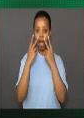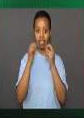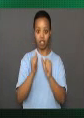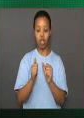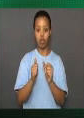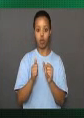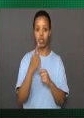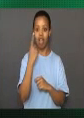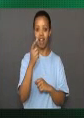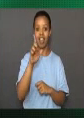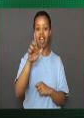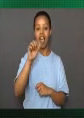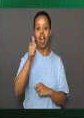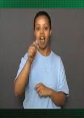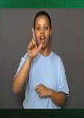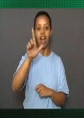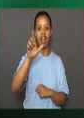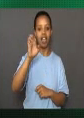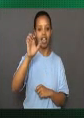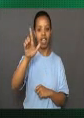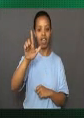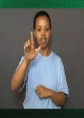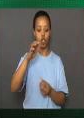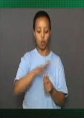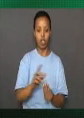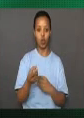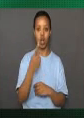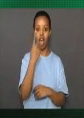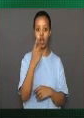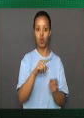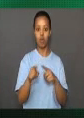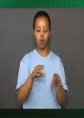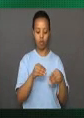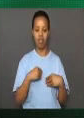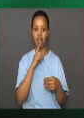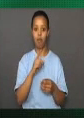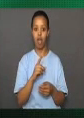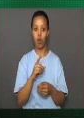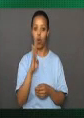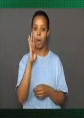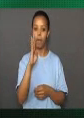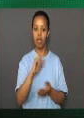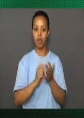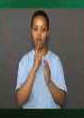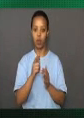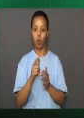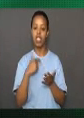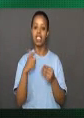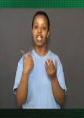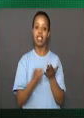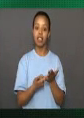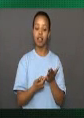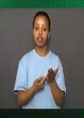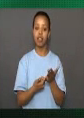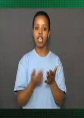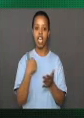one allele is dominant, while the other is recessive, B. Therefore,